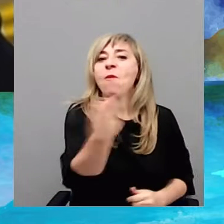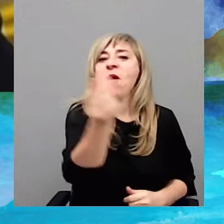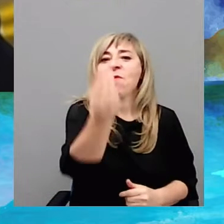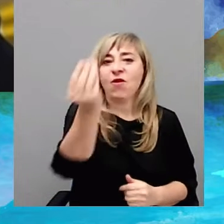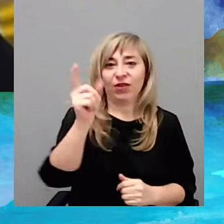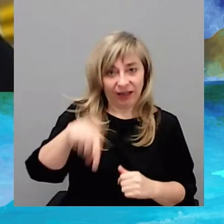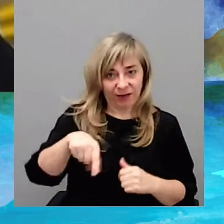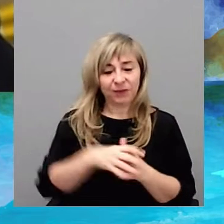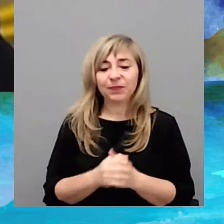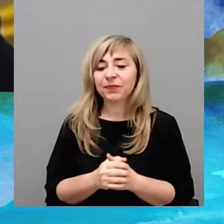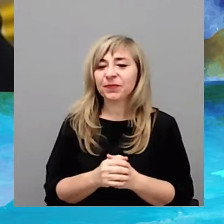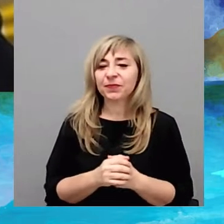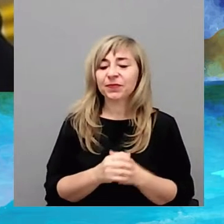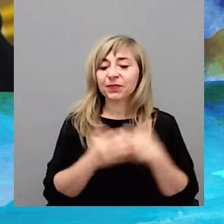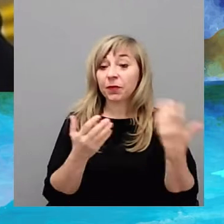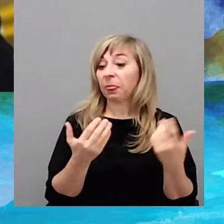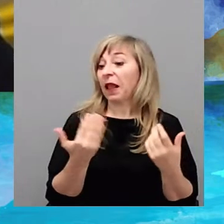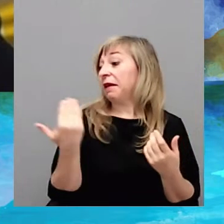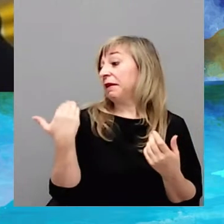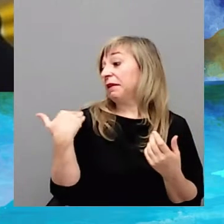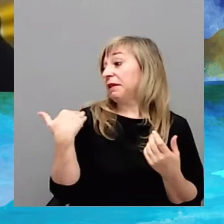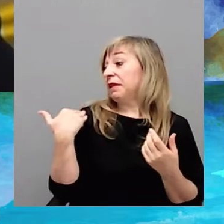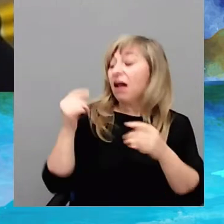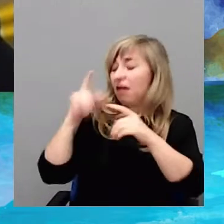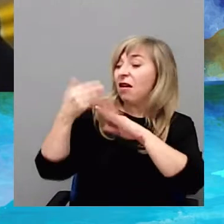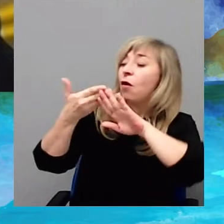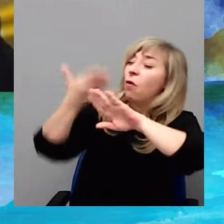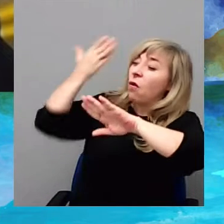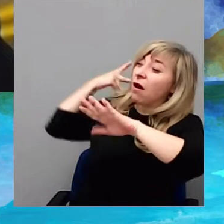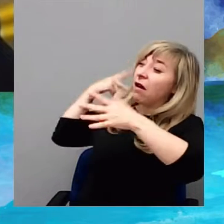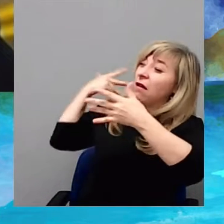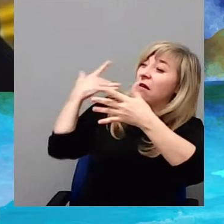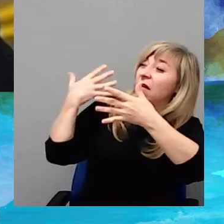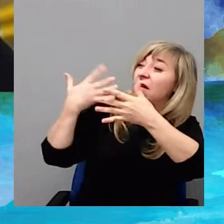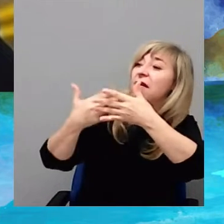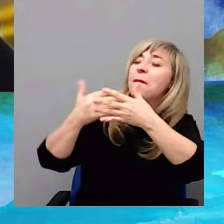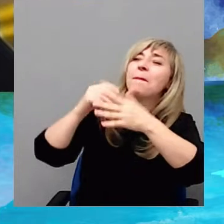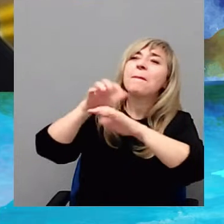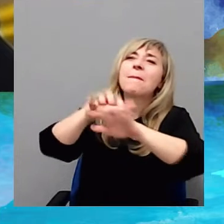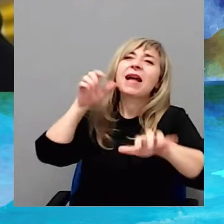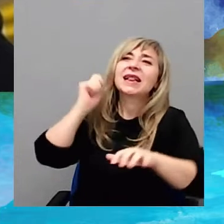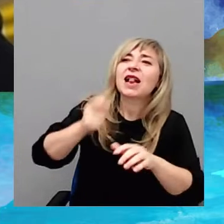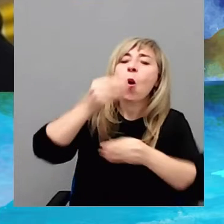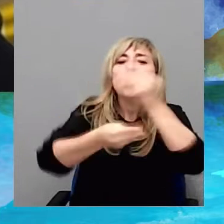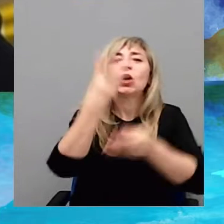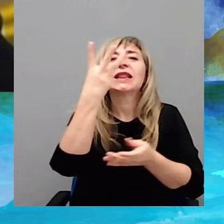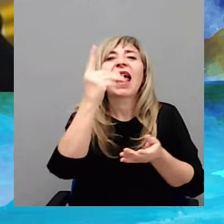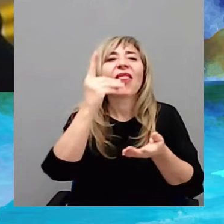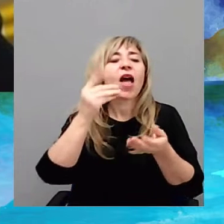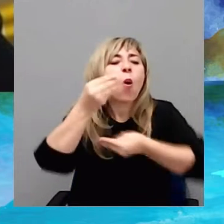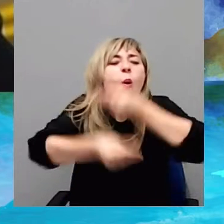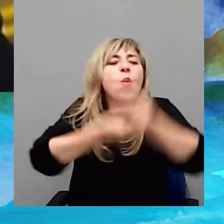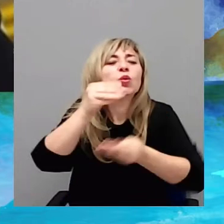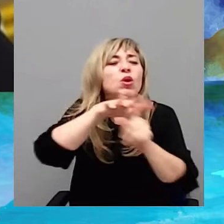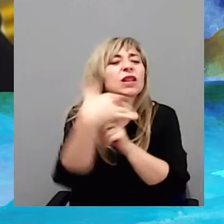Now, up until now, or until relatively recently, one of the fields where 3D printing has been